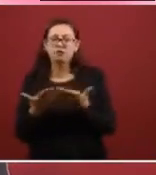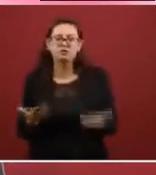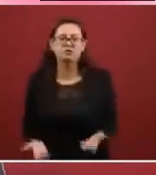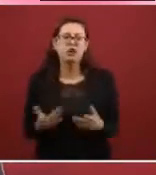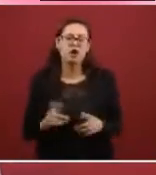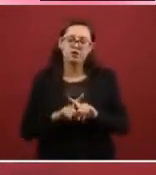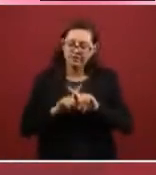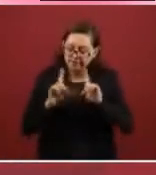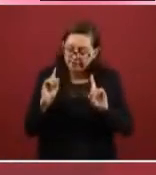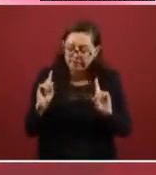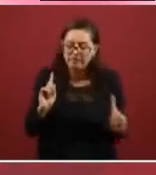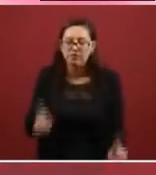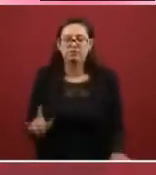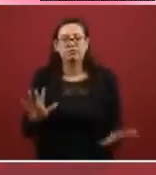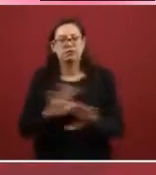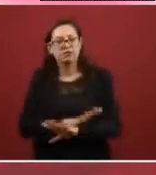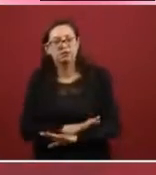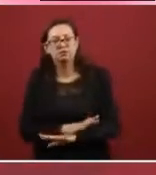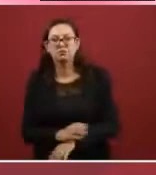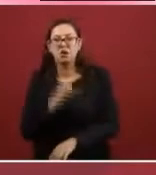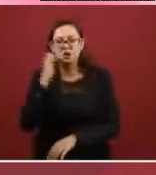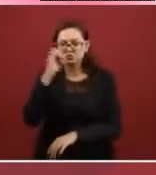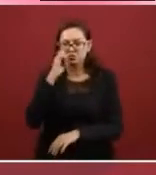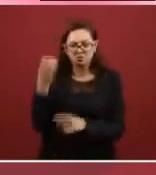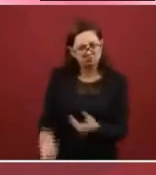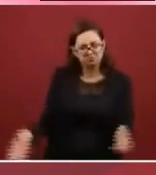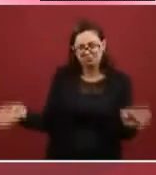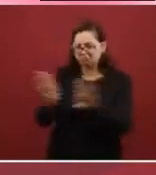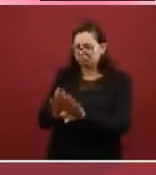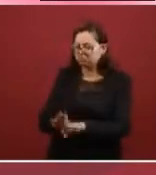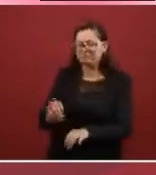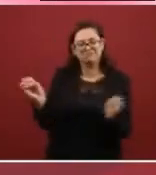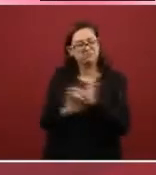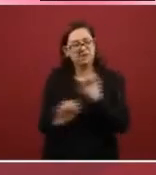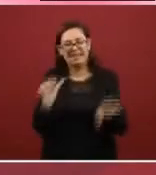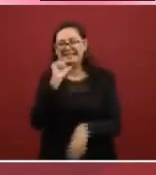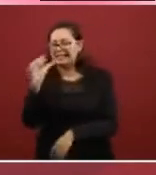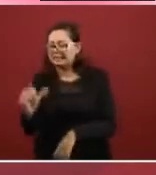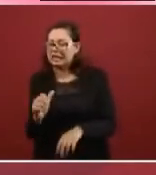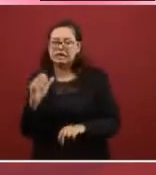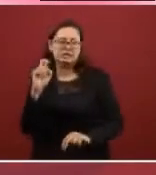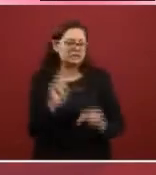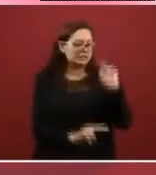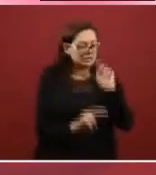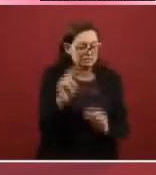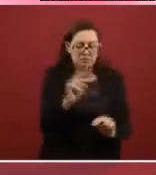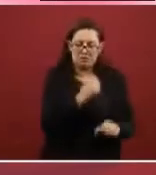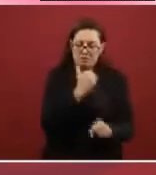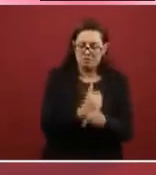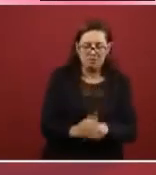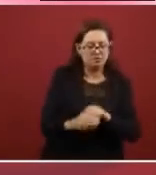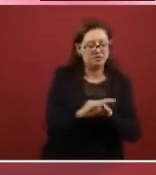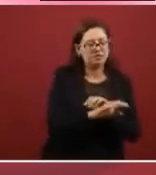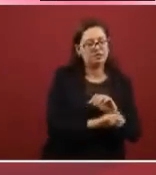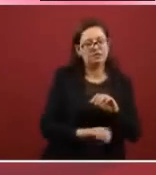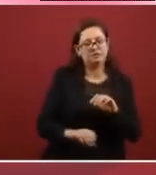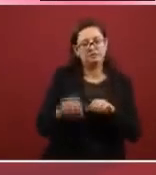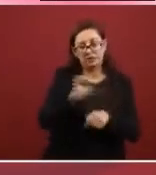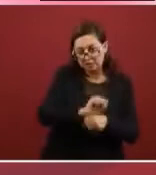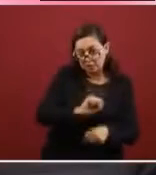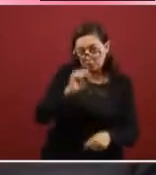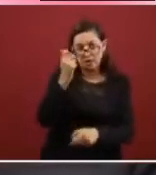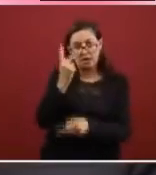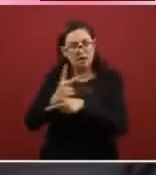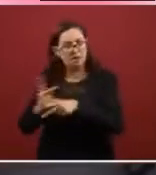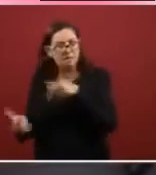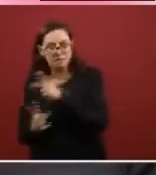No se cierran. We will not be closing schools, ni nivel básico, not any ni level, nivel medio, basic, middle,